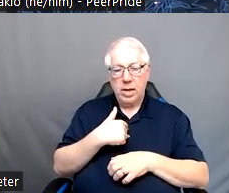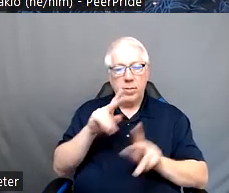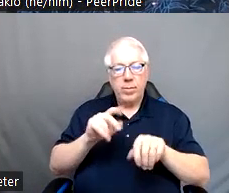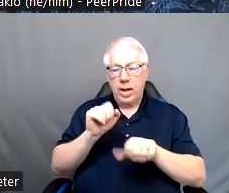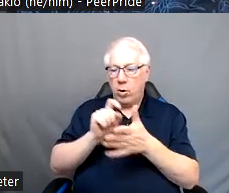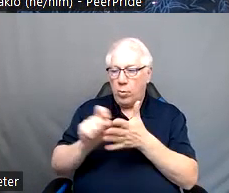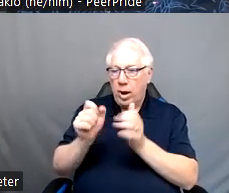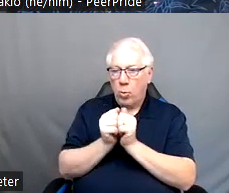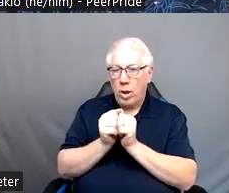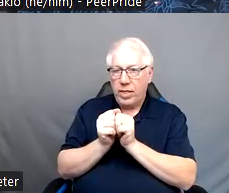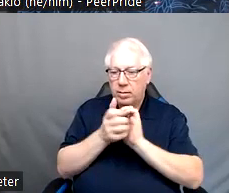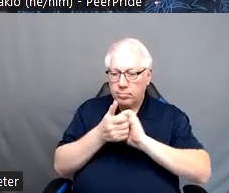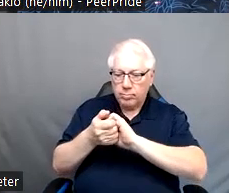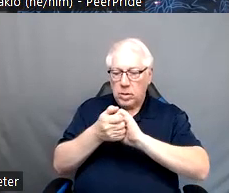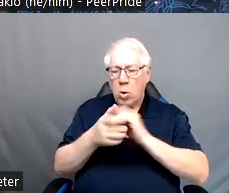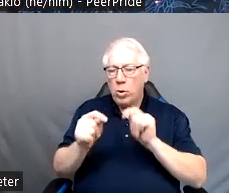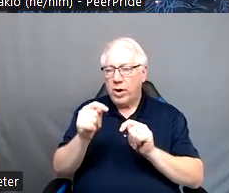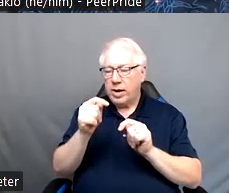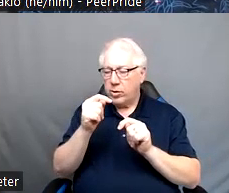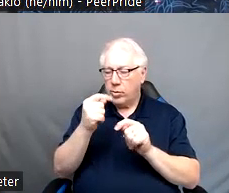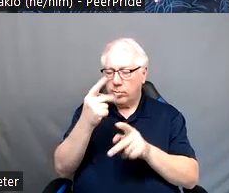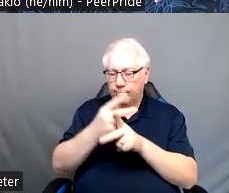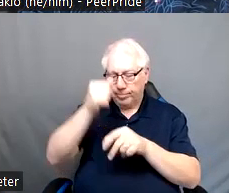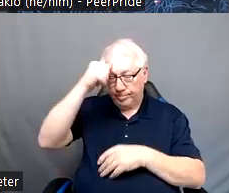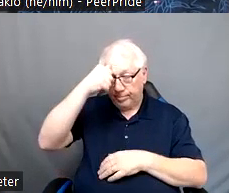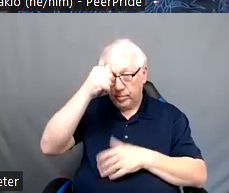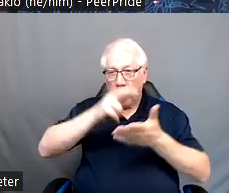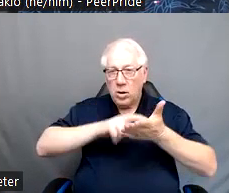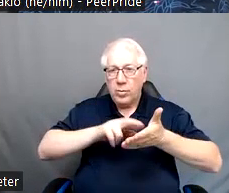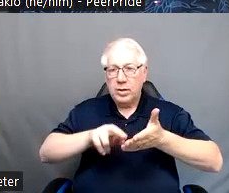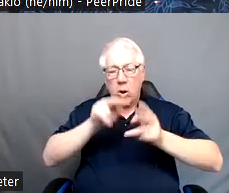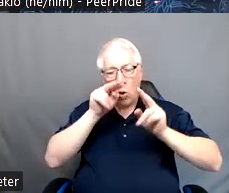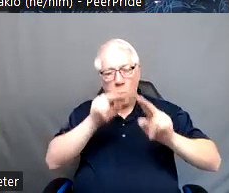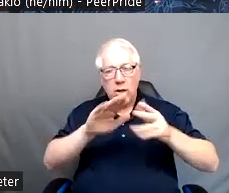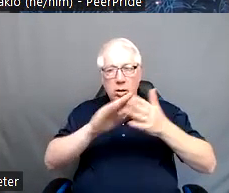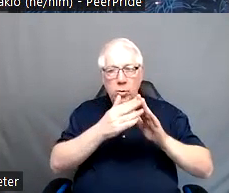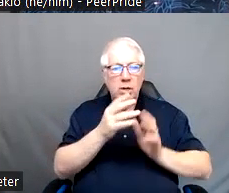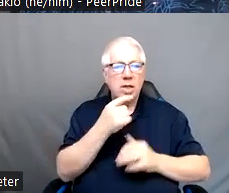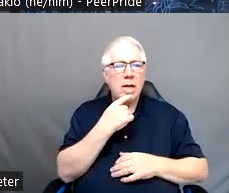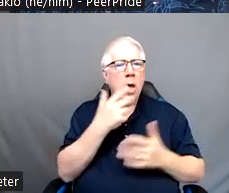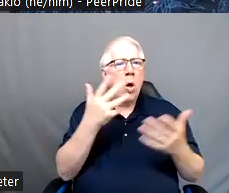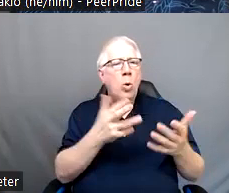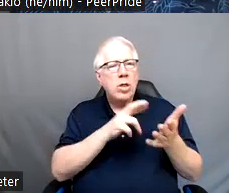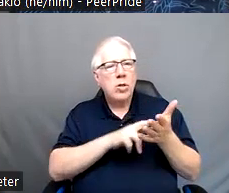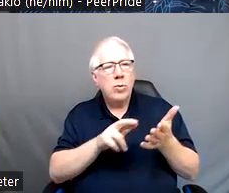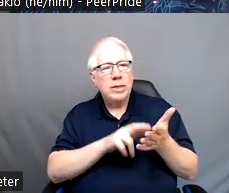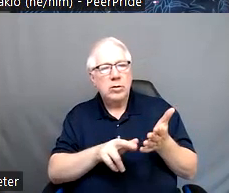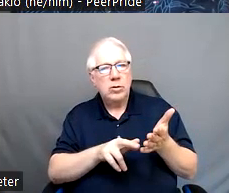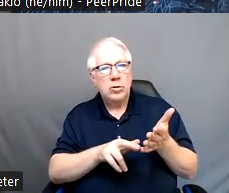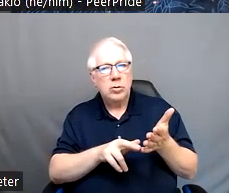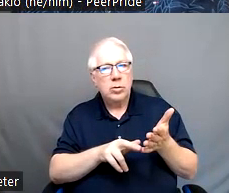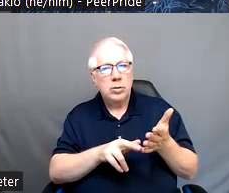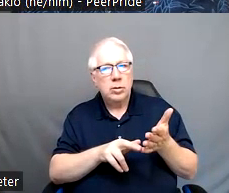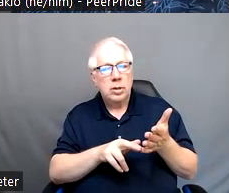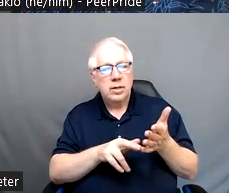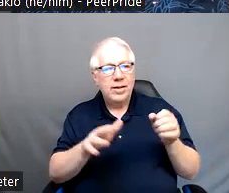with have been really like trying to be mindful of doing research or like, you know, looking to the community to say like, what is the research that's actually needed? What are the gaps that are